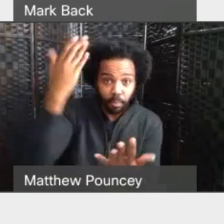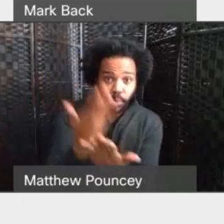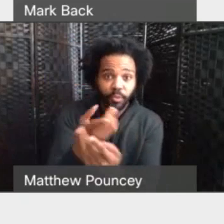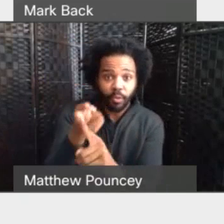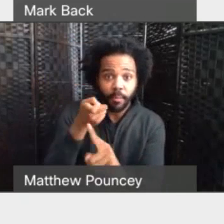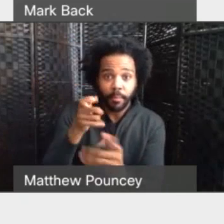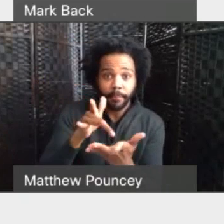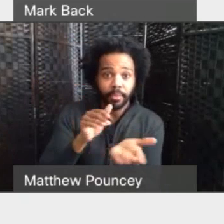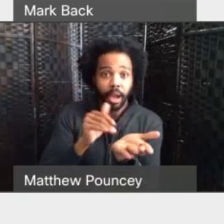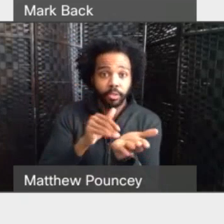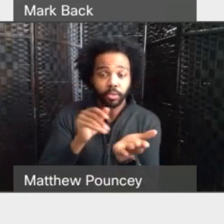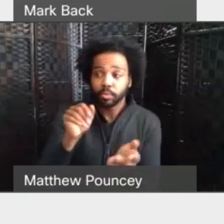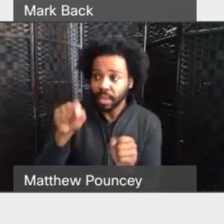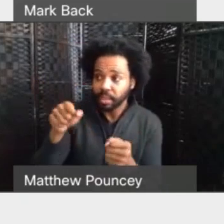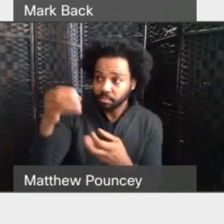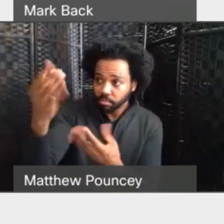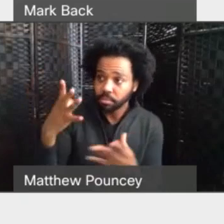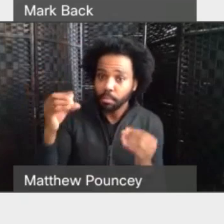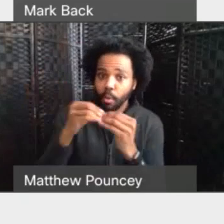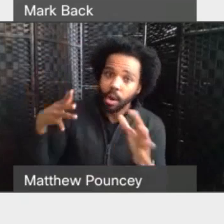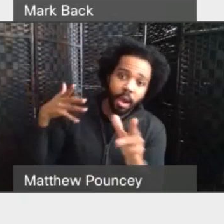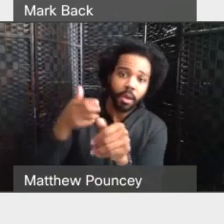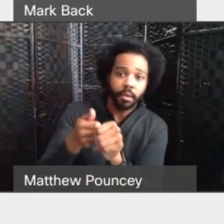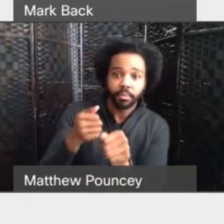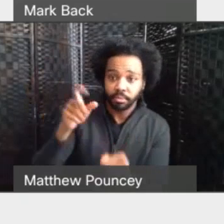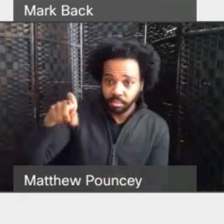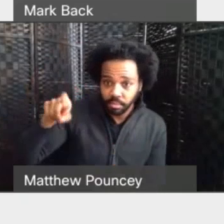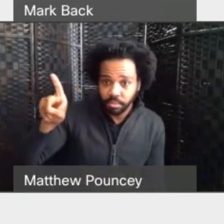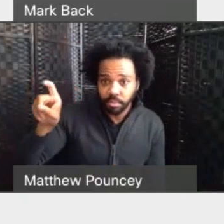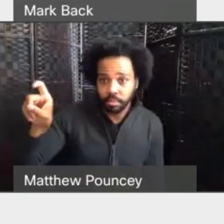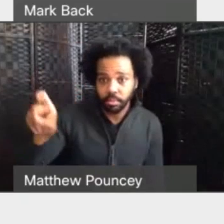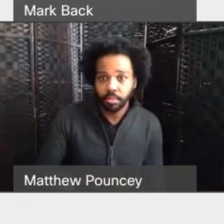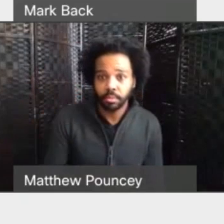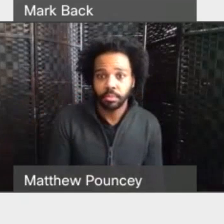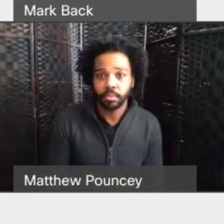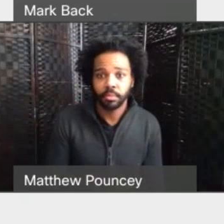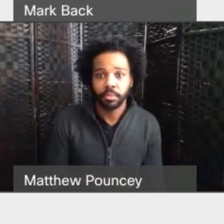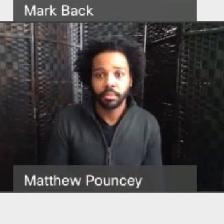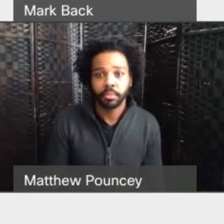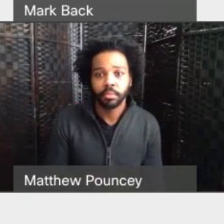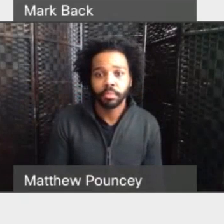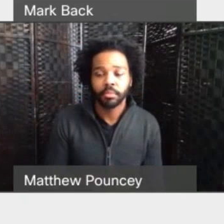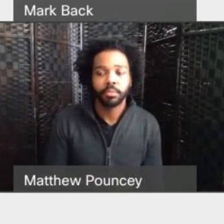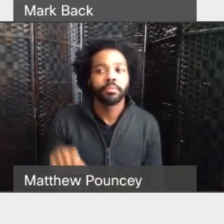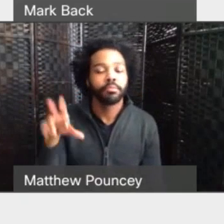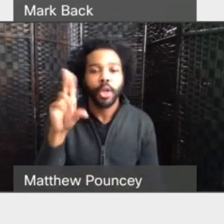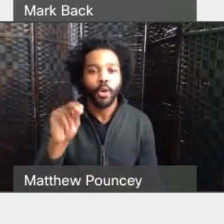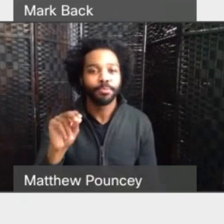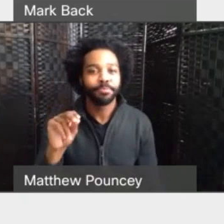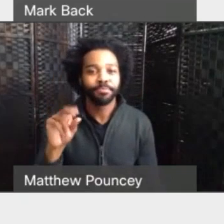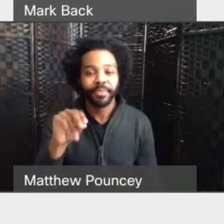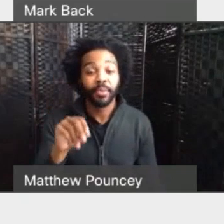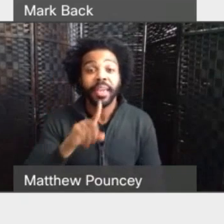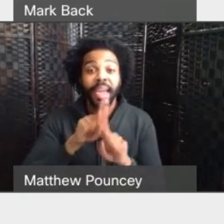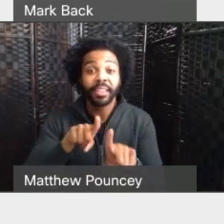an update with any info if this will be needed? No. The answer that was provided last week